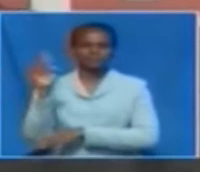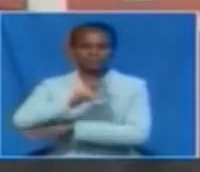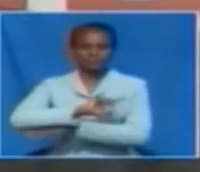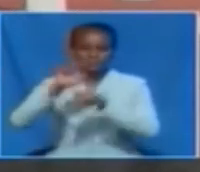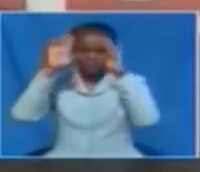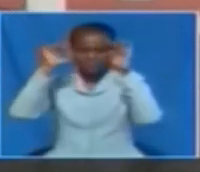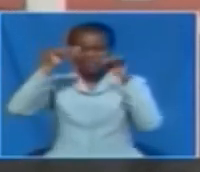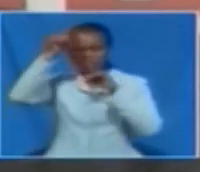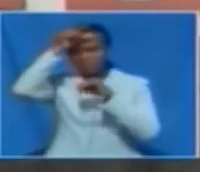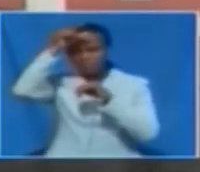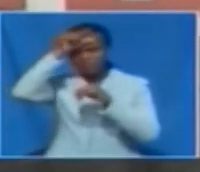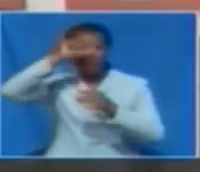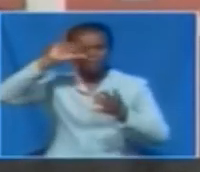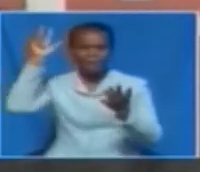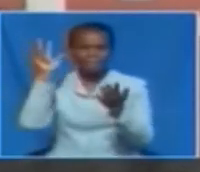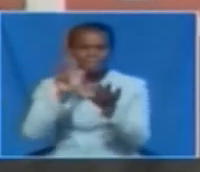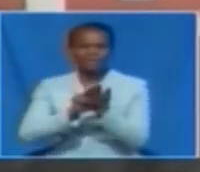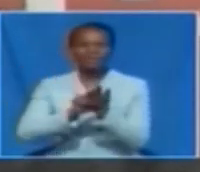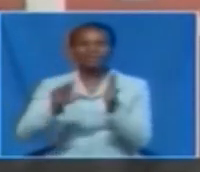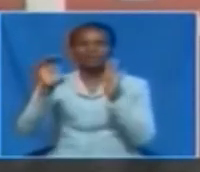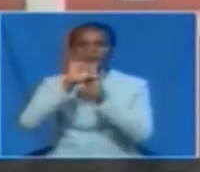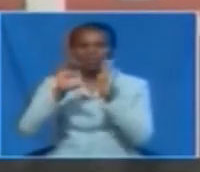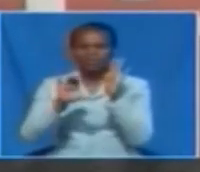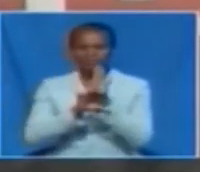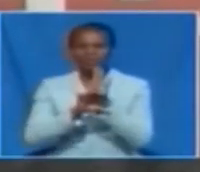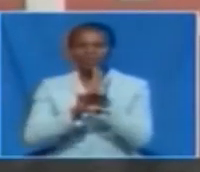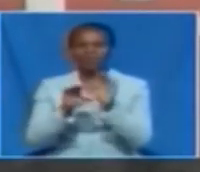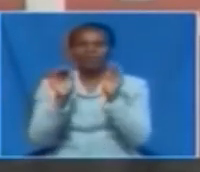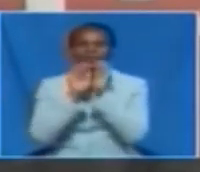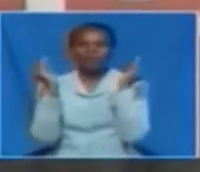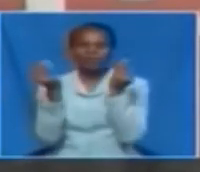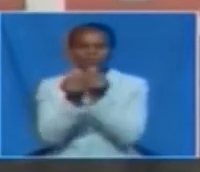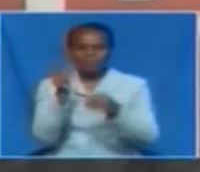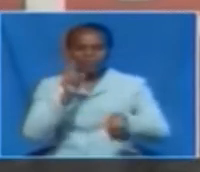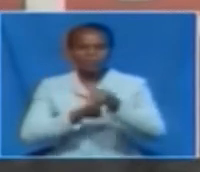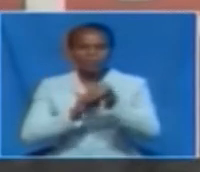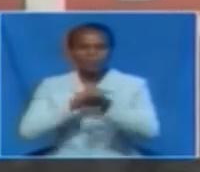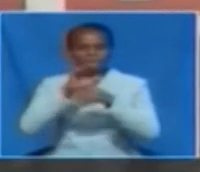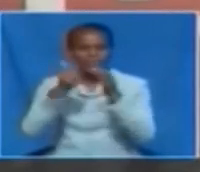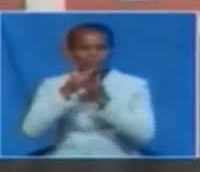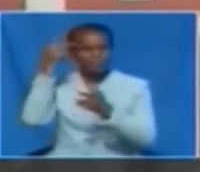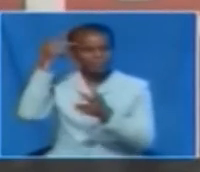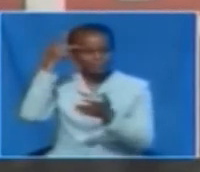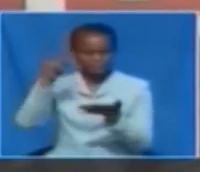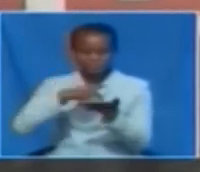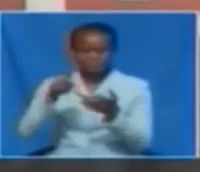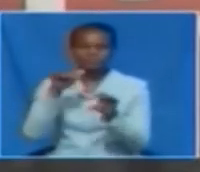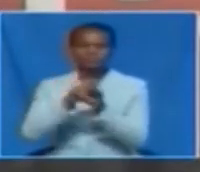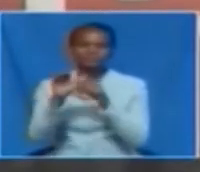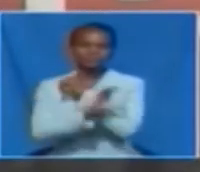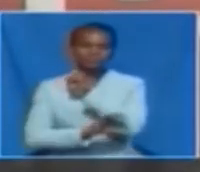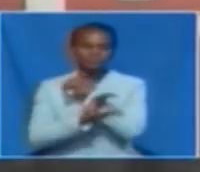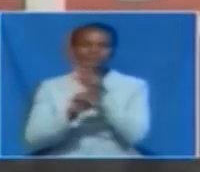Lungu signed that amended constitution in the stadium, the entire political scenario in our country